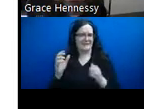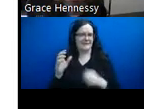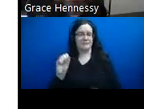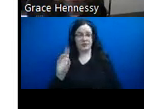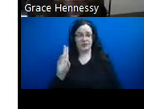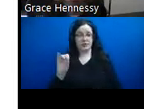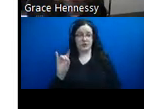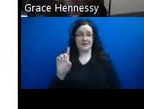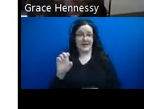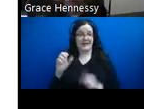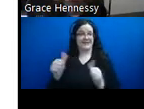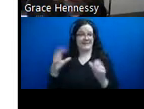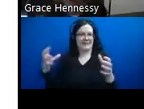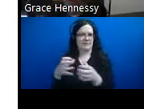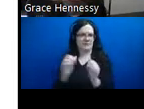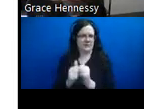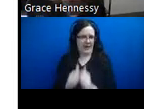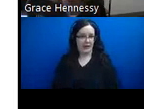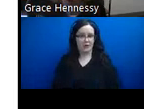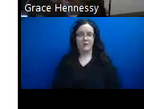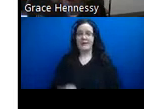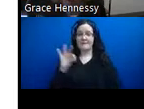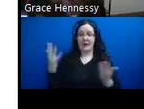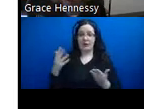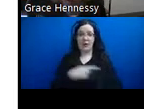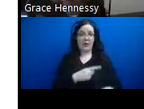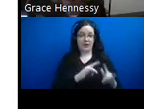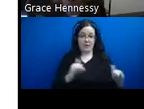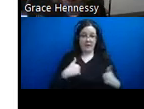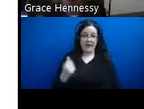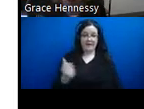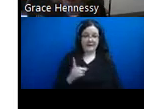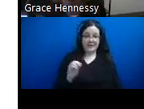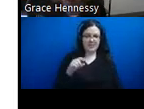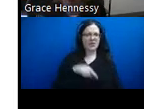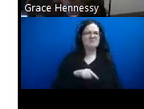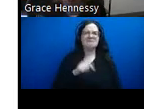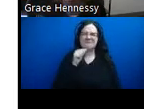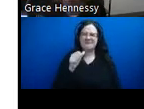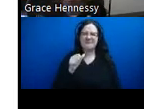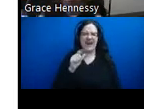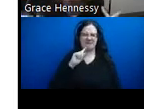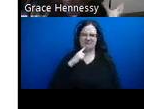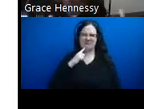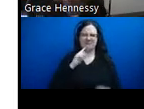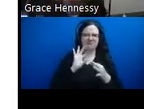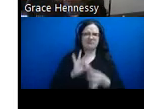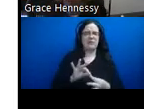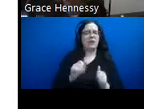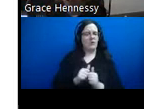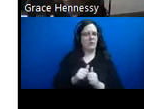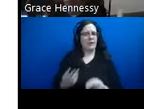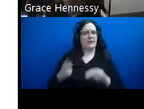And what they found was that co-occurring gambling disorder was not significantly associated with an increased risk individually with